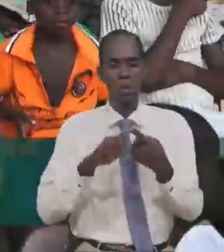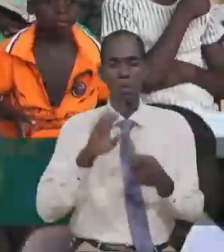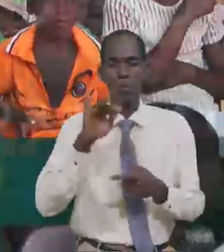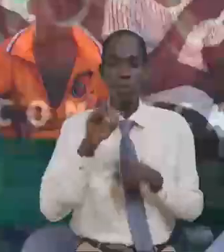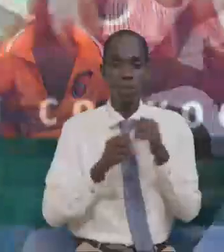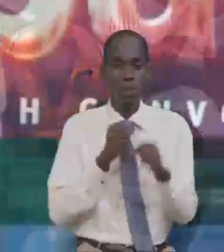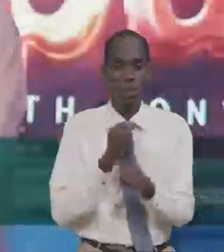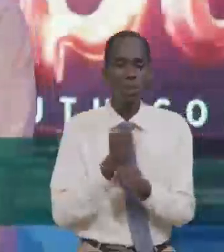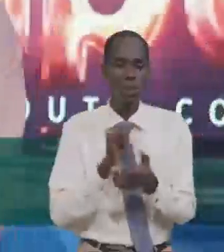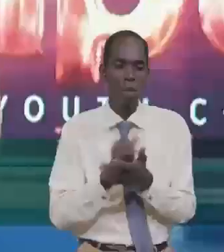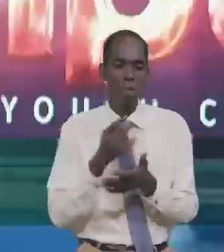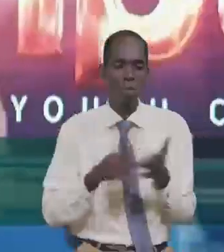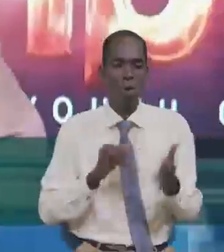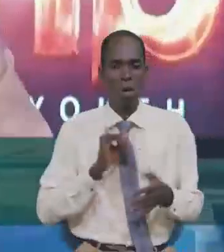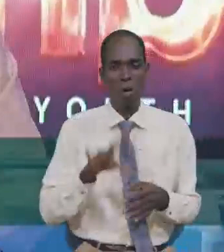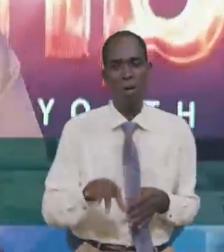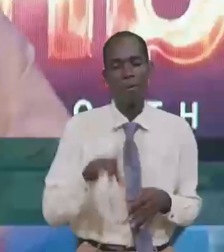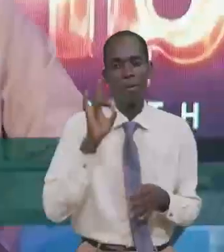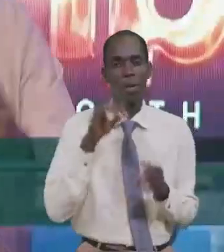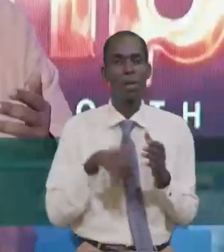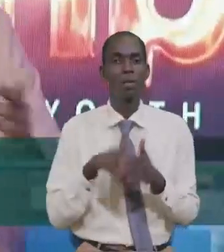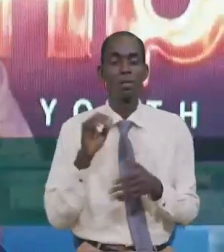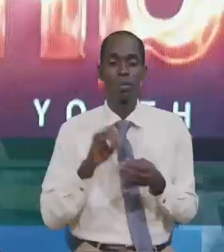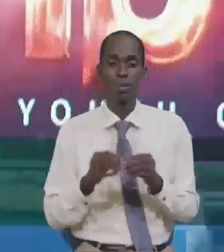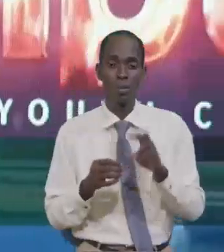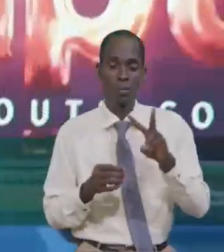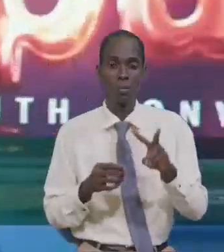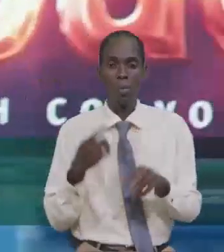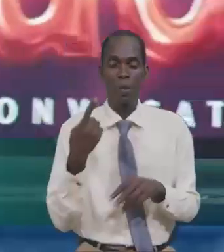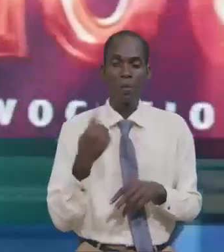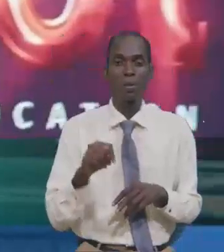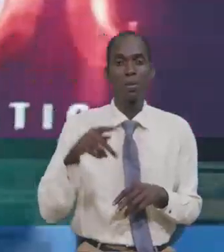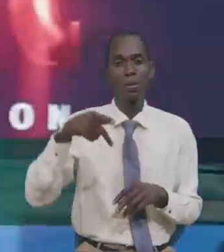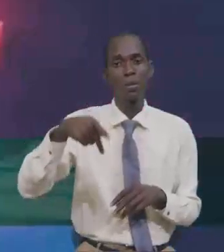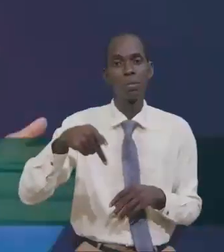reduced to mediocres. Prodigals. Prodigals are those